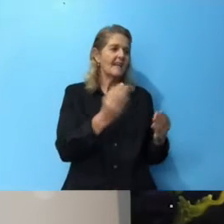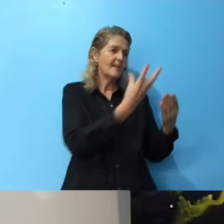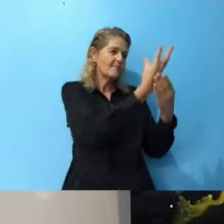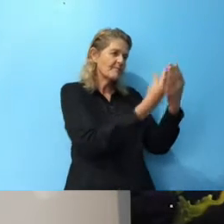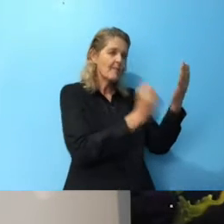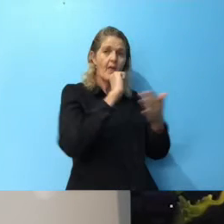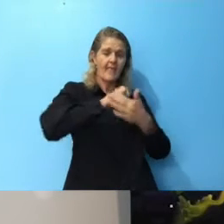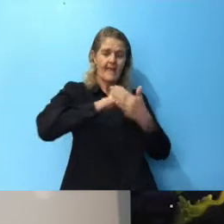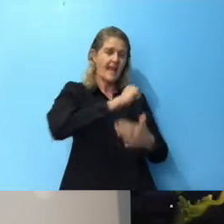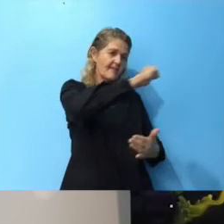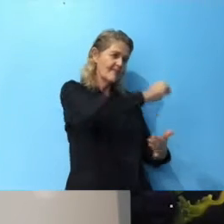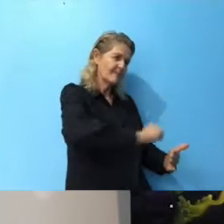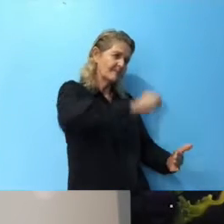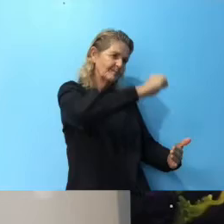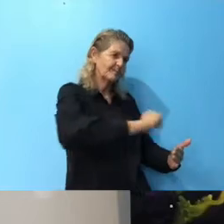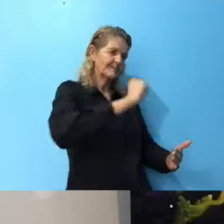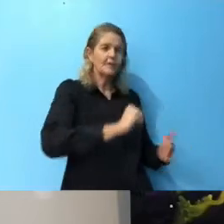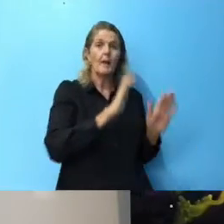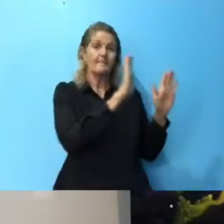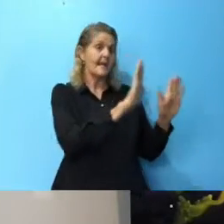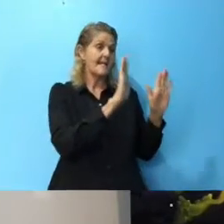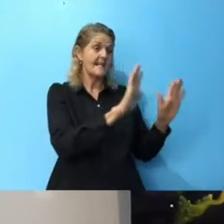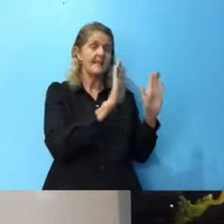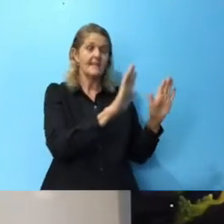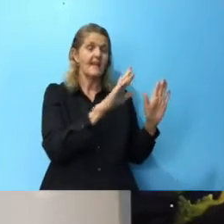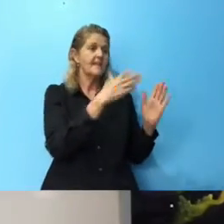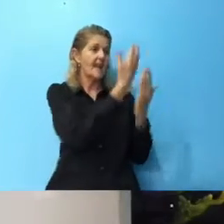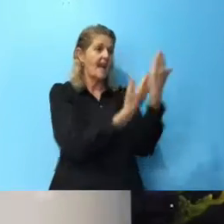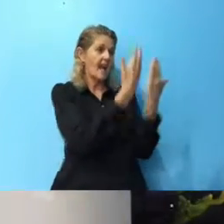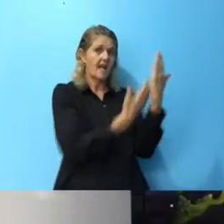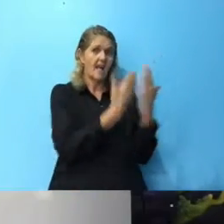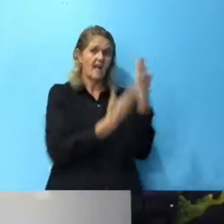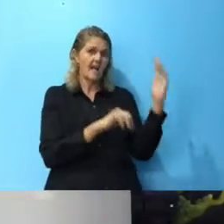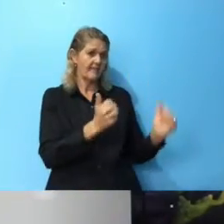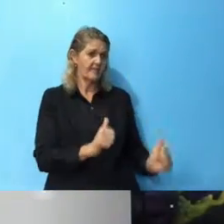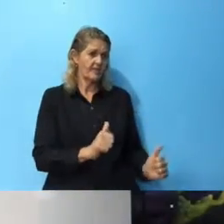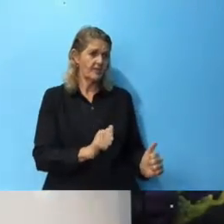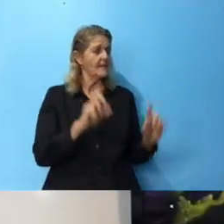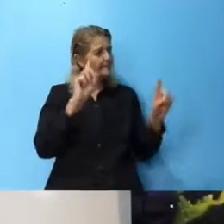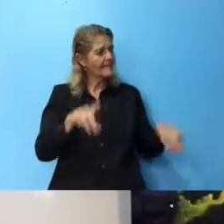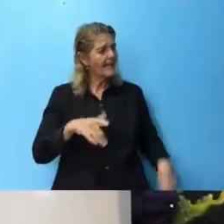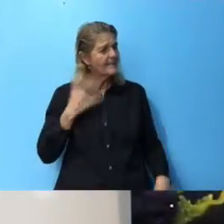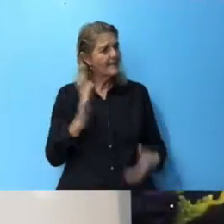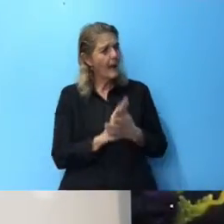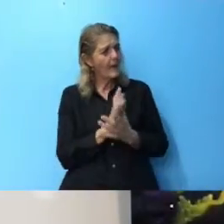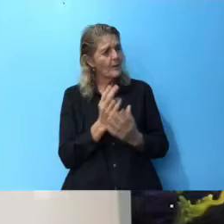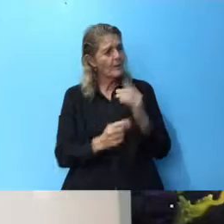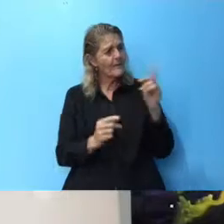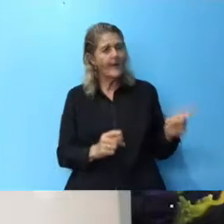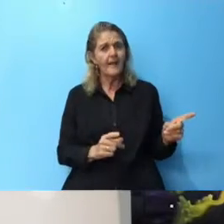moving it down with my hand. So I'm going to leave that there. That's got enough layers on, and I'm starting to feel really happy with what's going